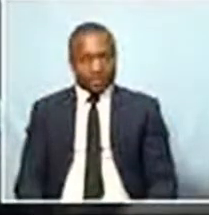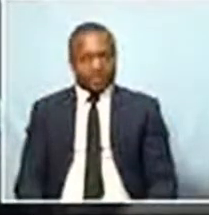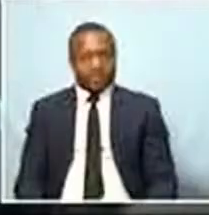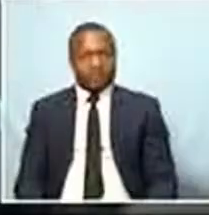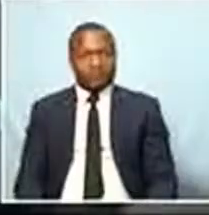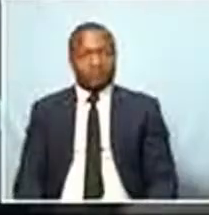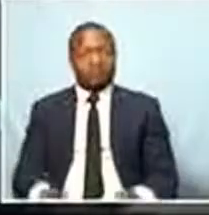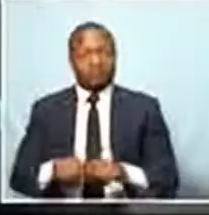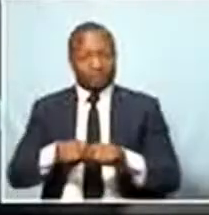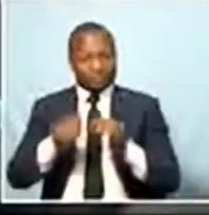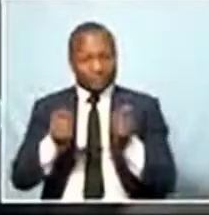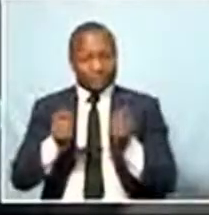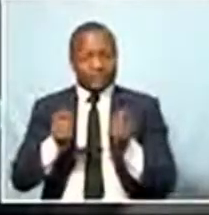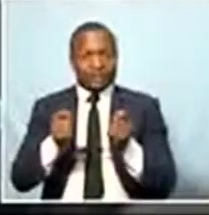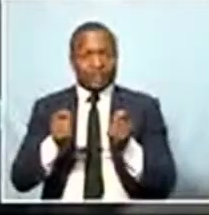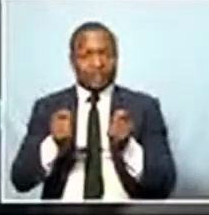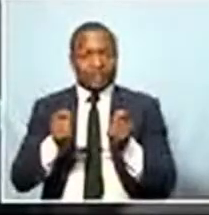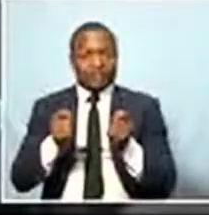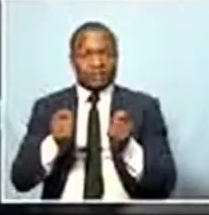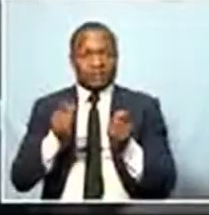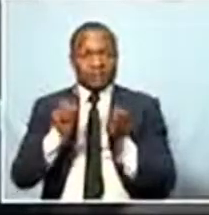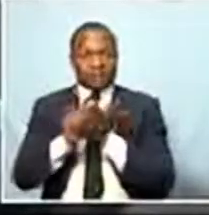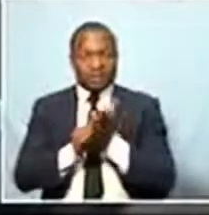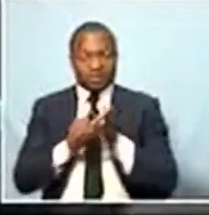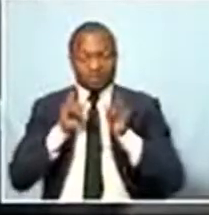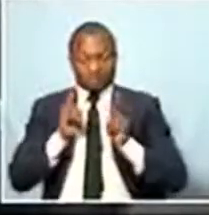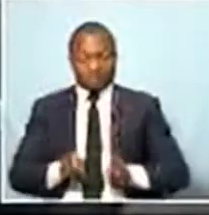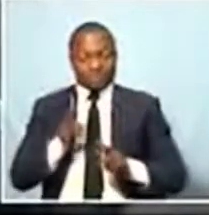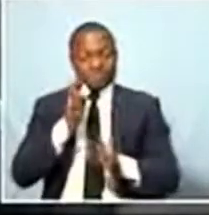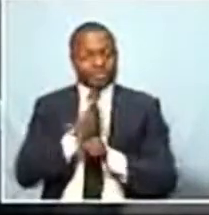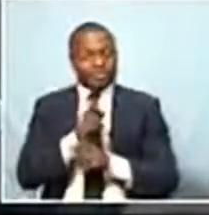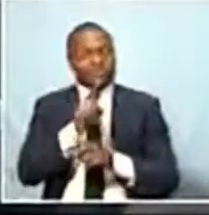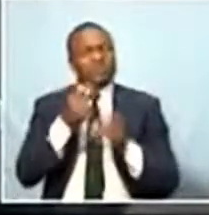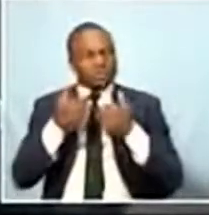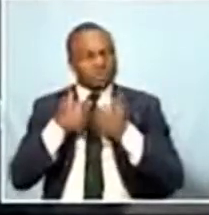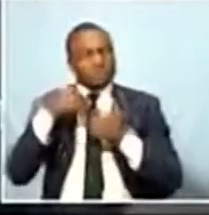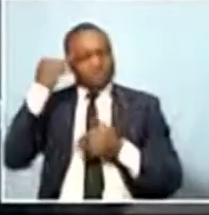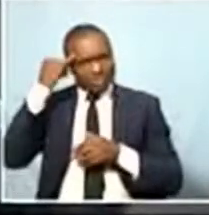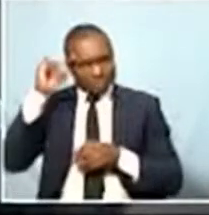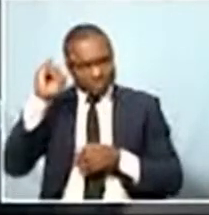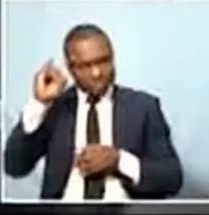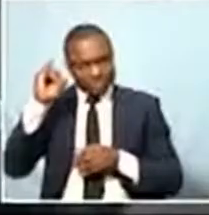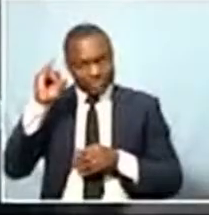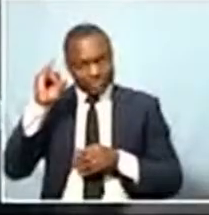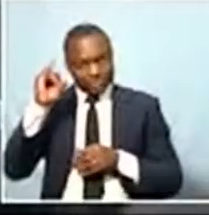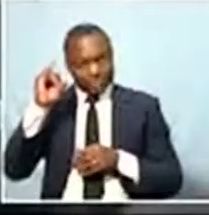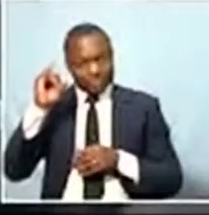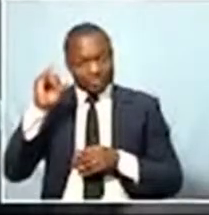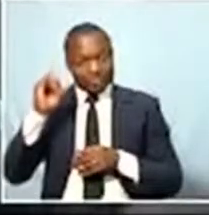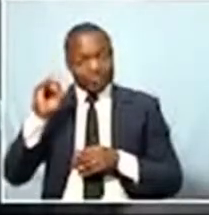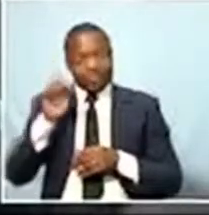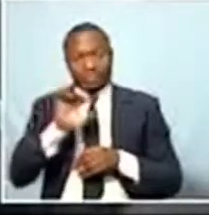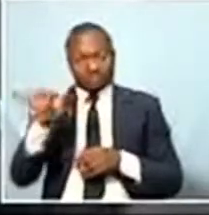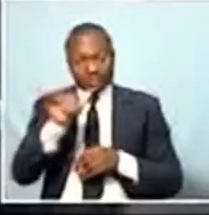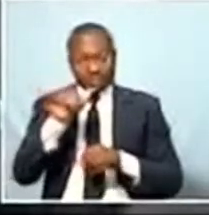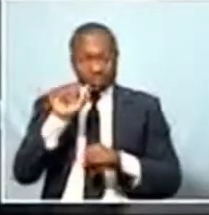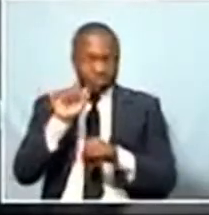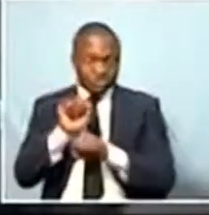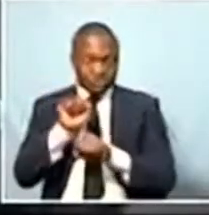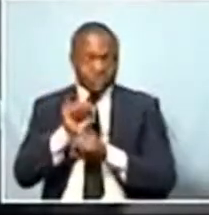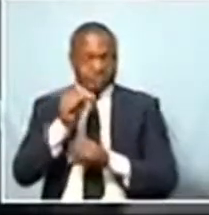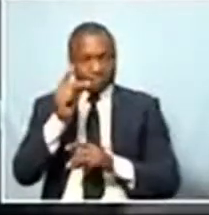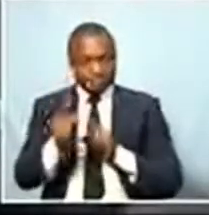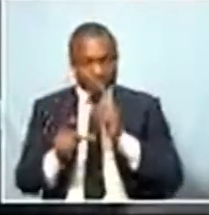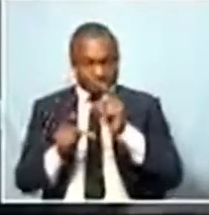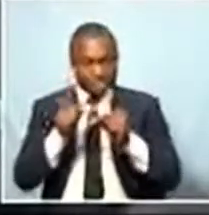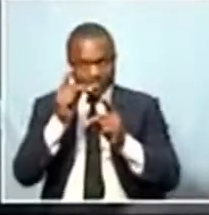to violation of human rights. Are you of the view that the current standard operating procedures